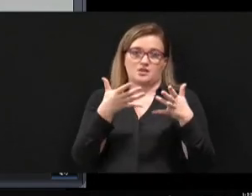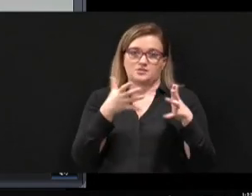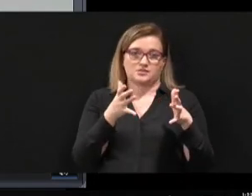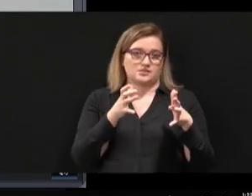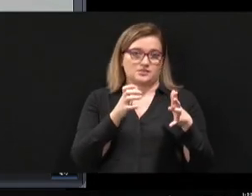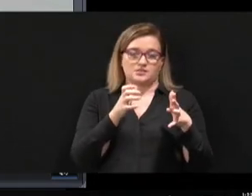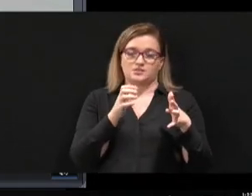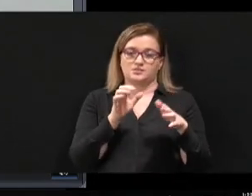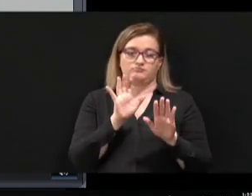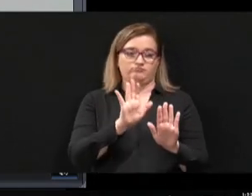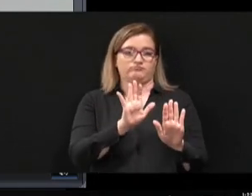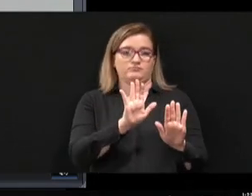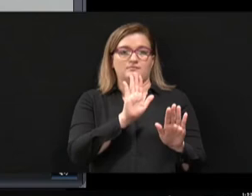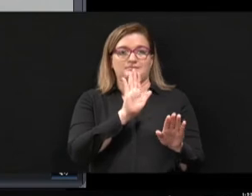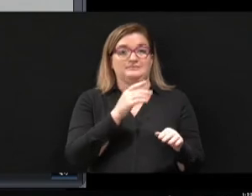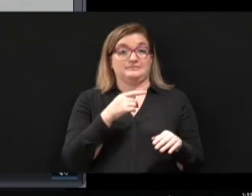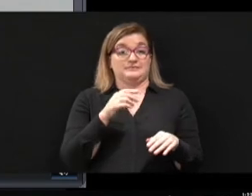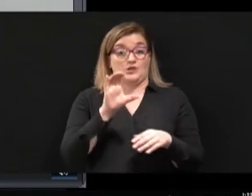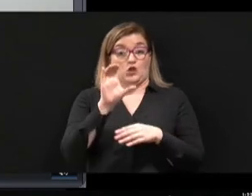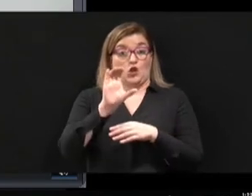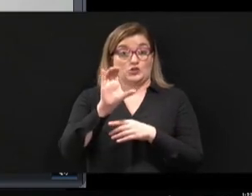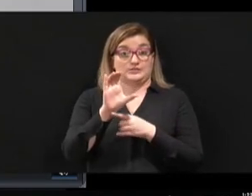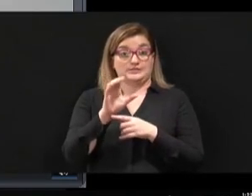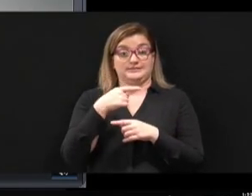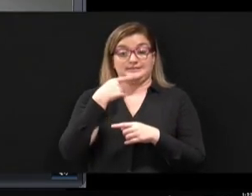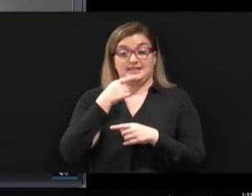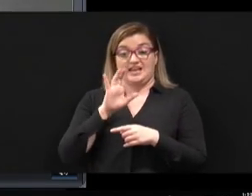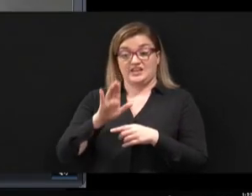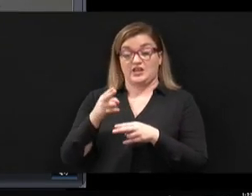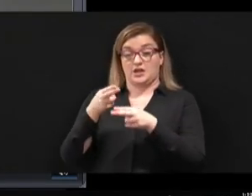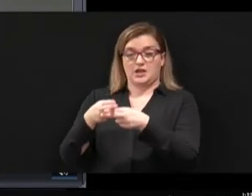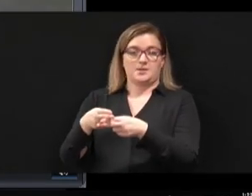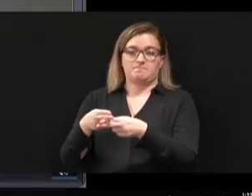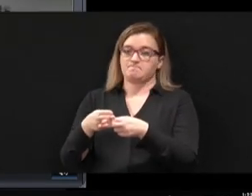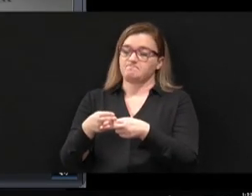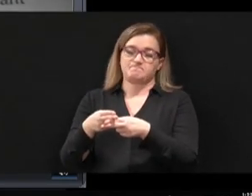And most of them have one primary sound.